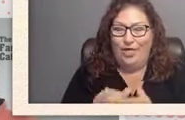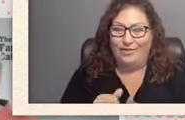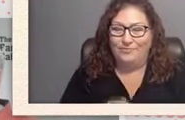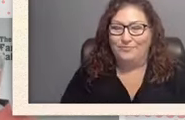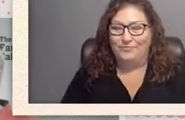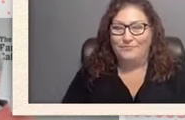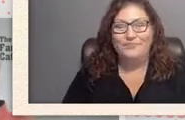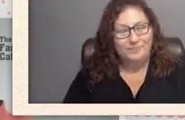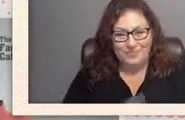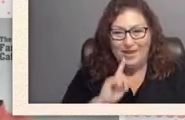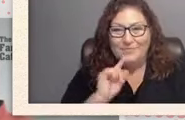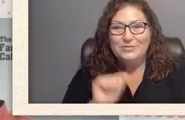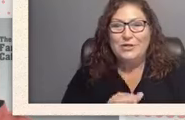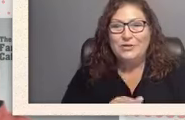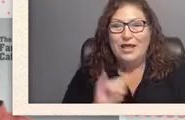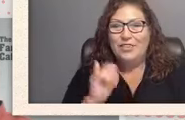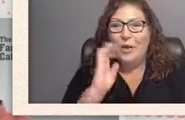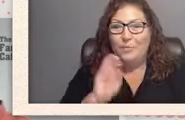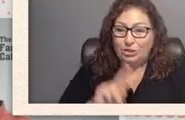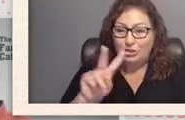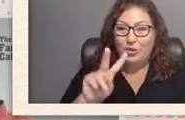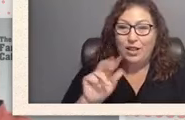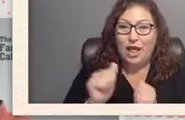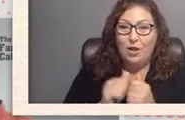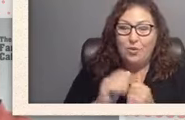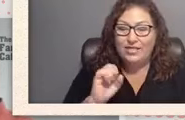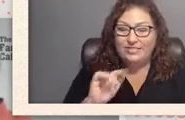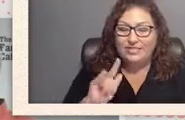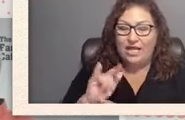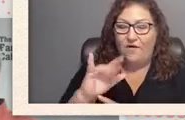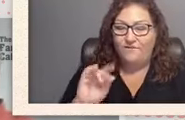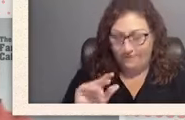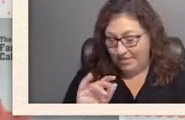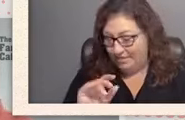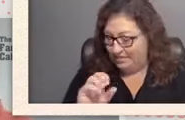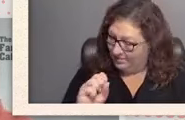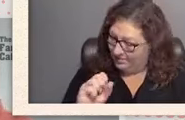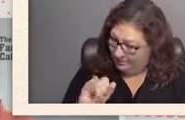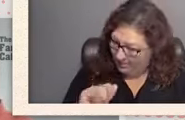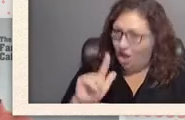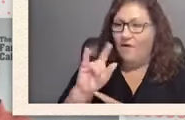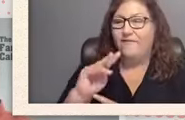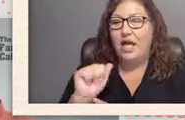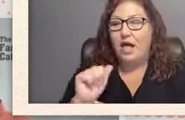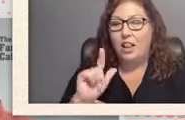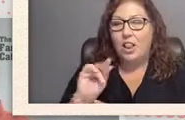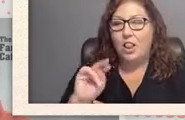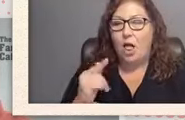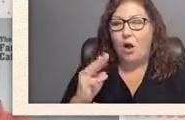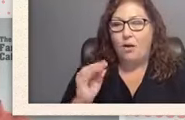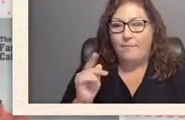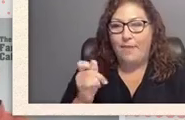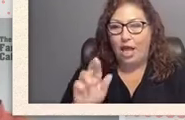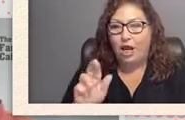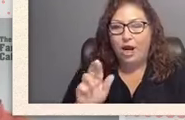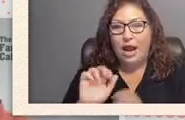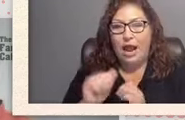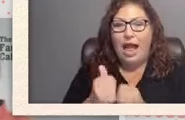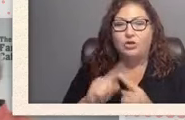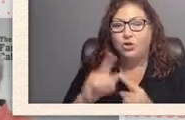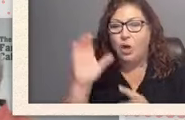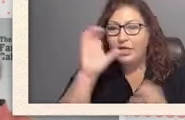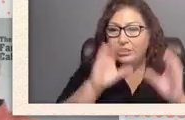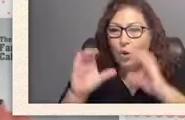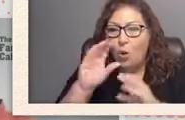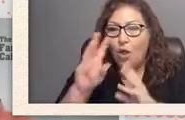Absolutely. That'll be at 2 o'clock with Sylvia Longmire, Accessible Travel, How to Explore the World with a Disability. That will be